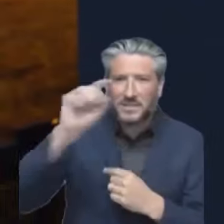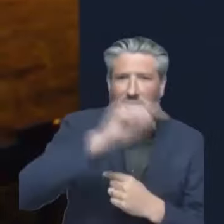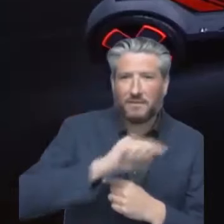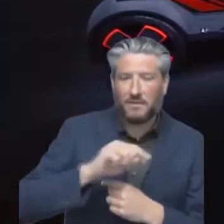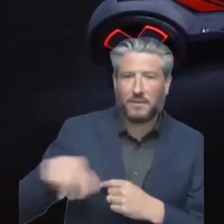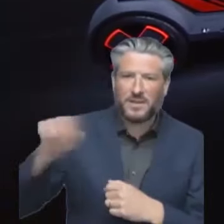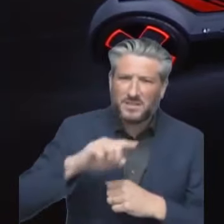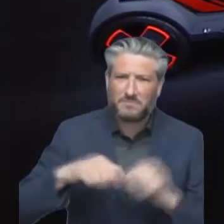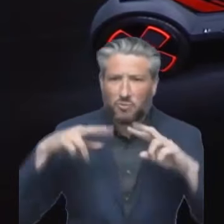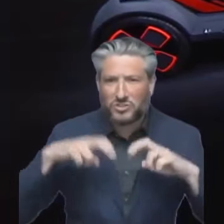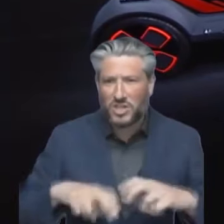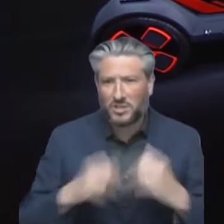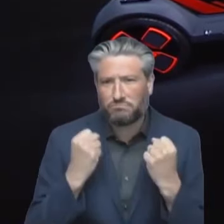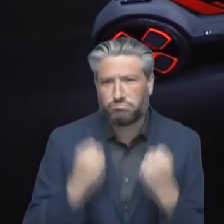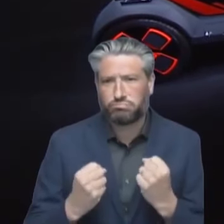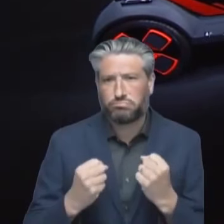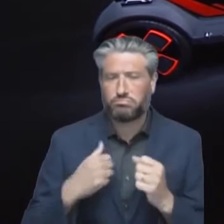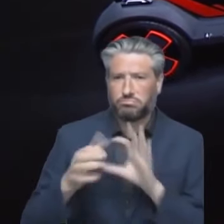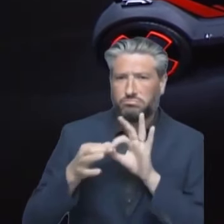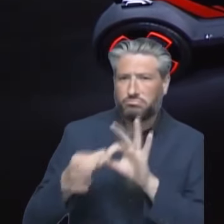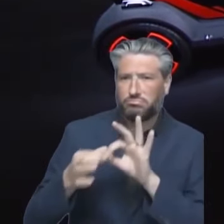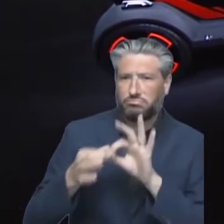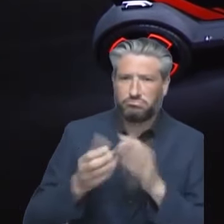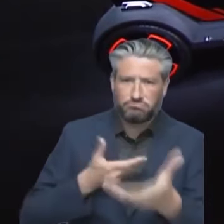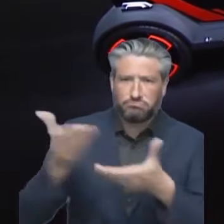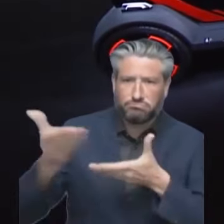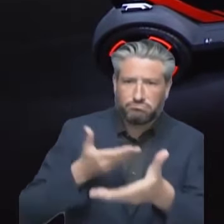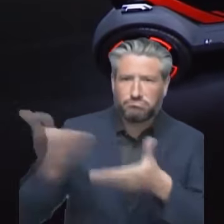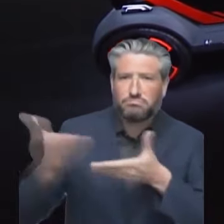projects and on the co-development of